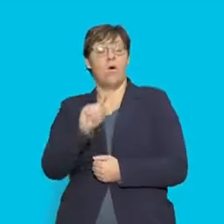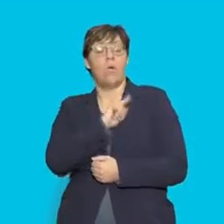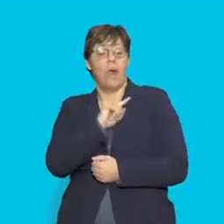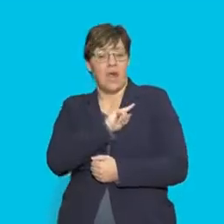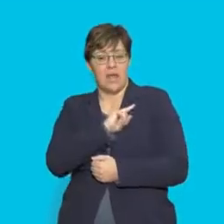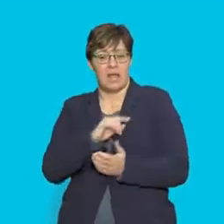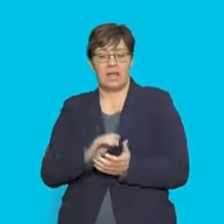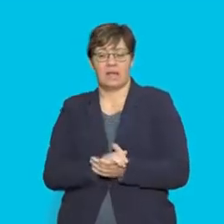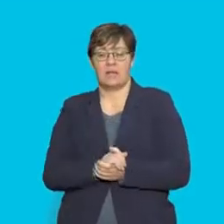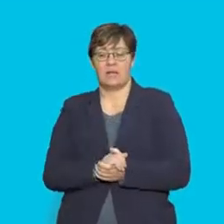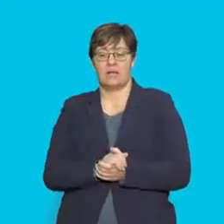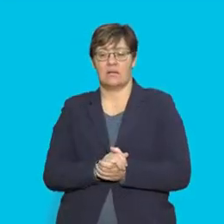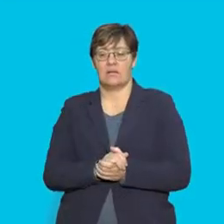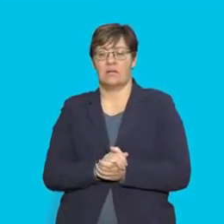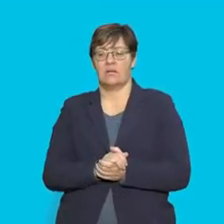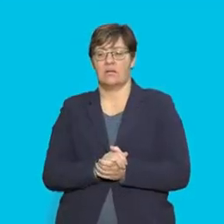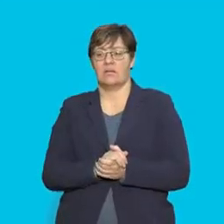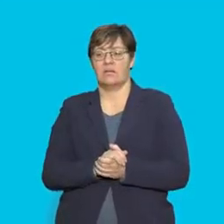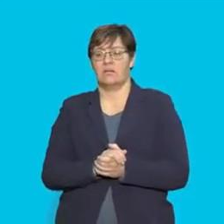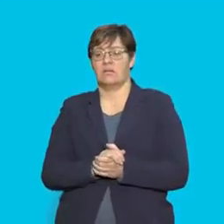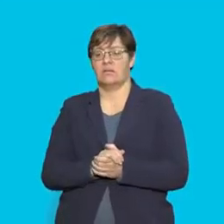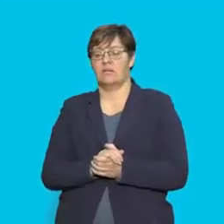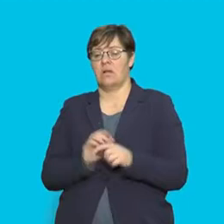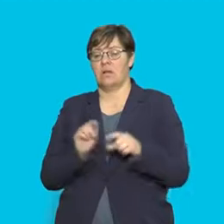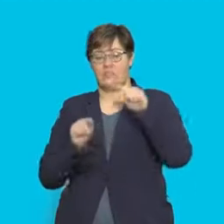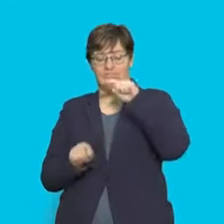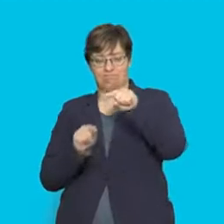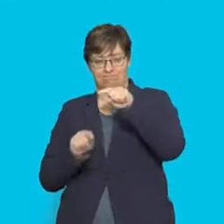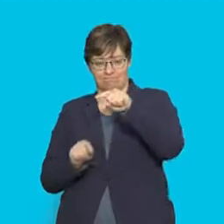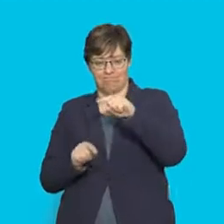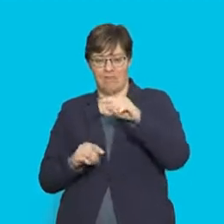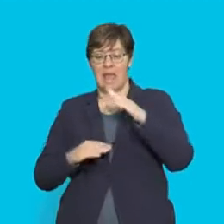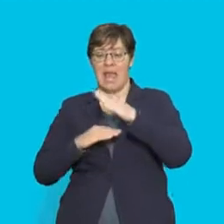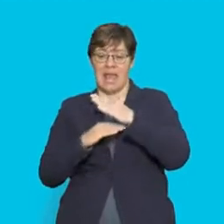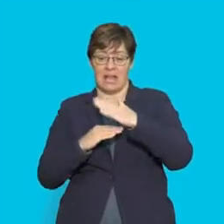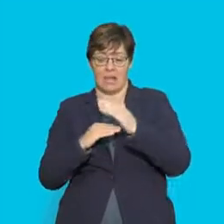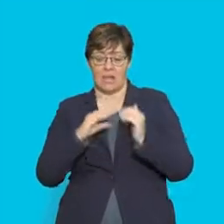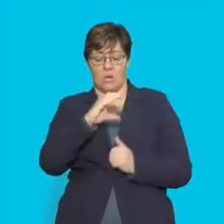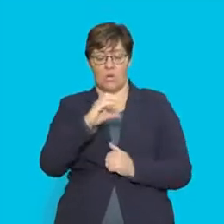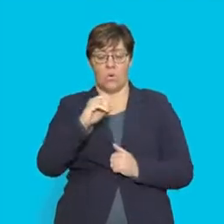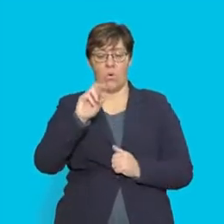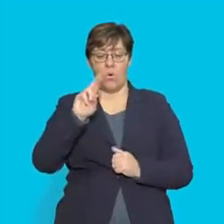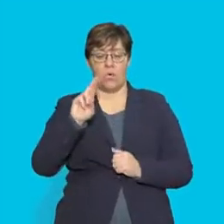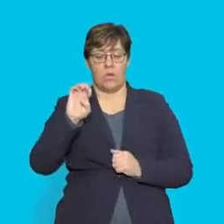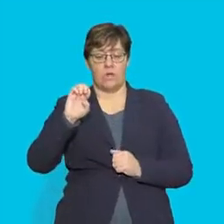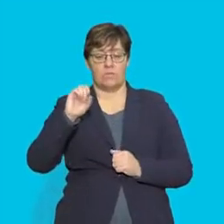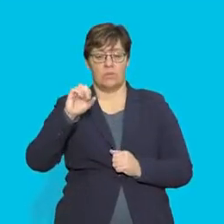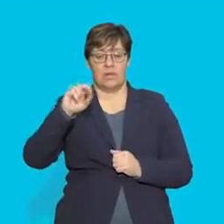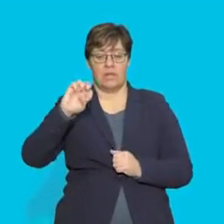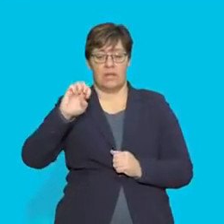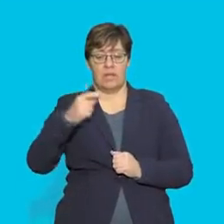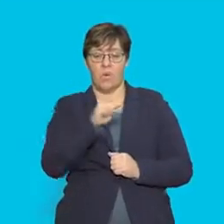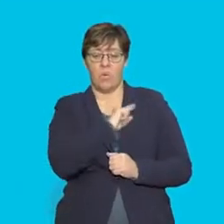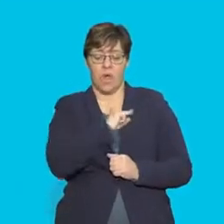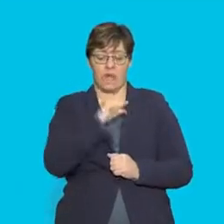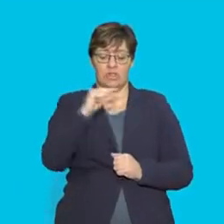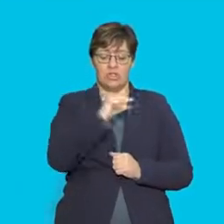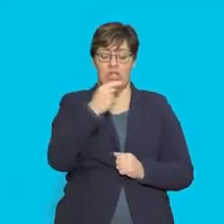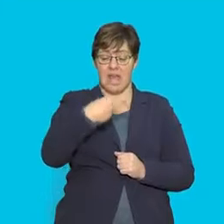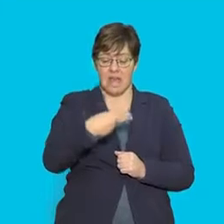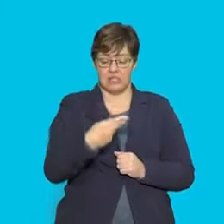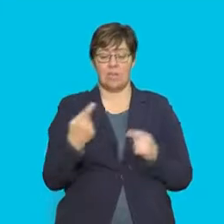reason for this will be, these are corresponding angles, but they are corresponding angles because